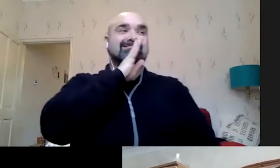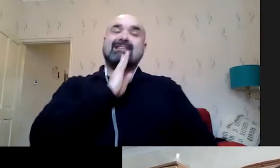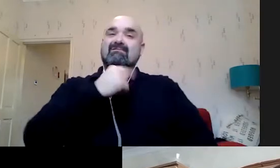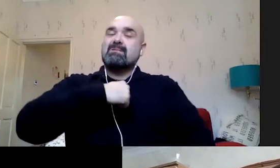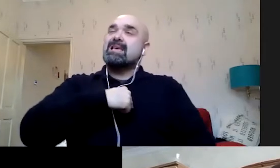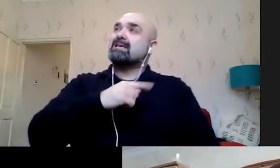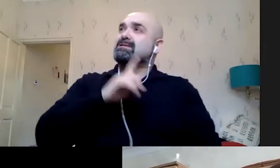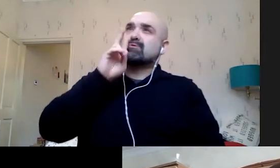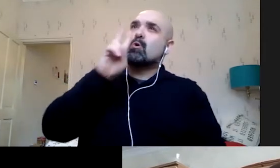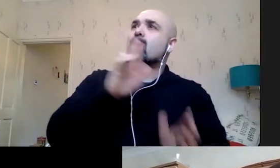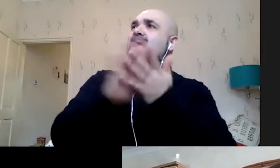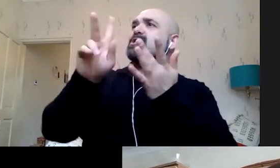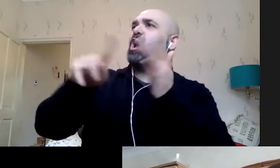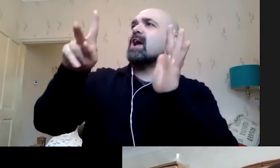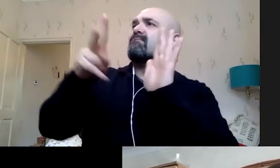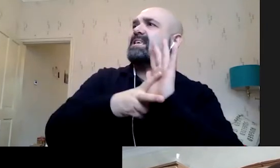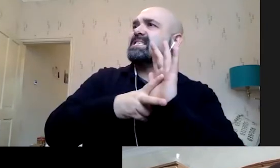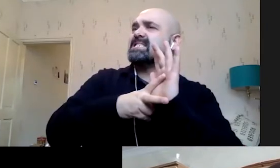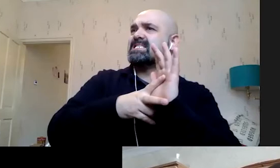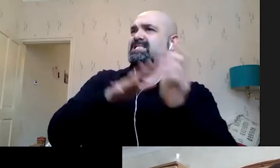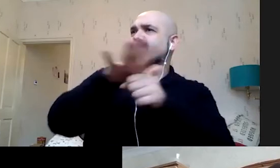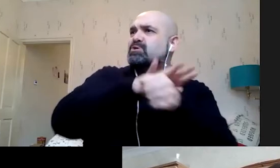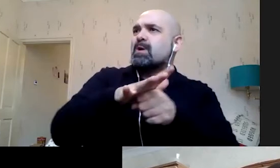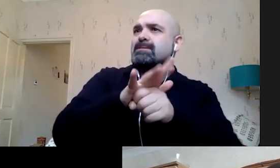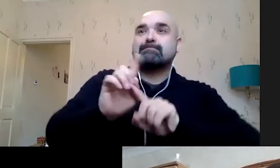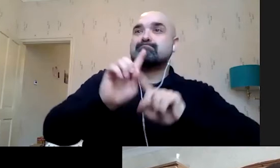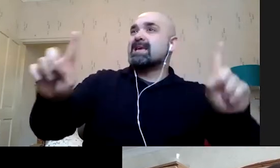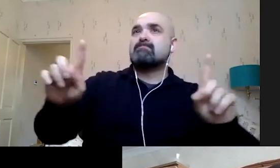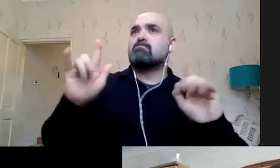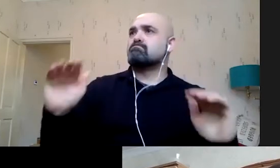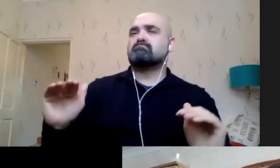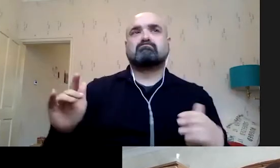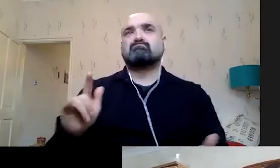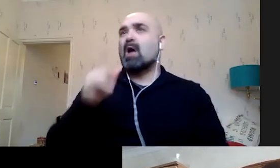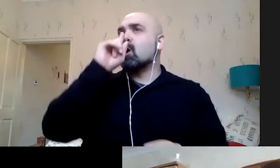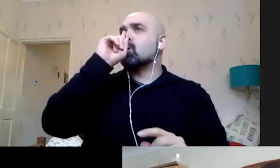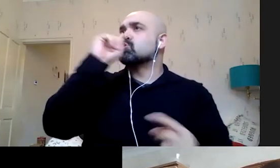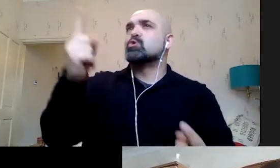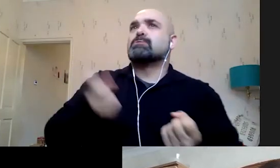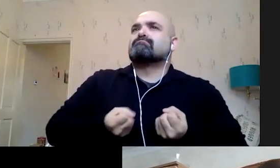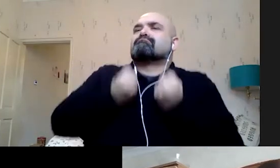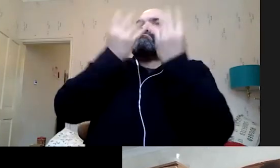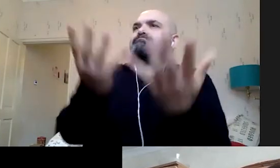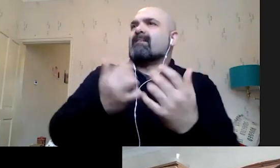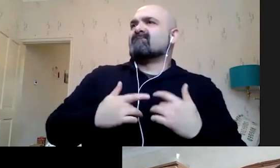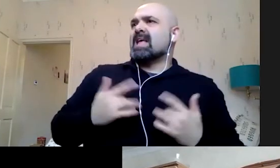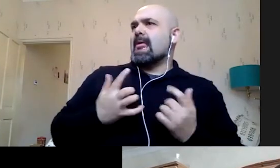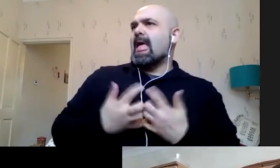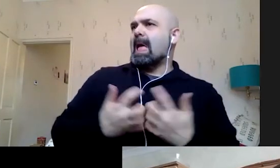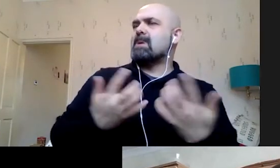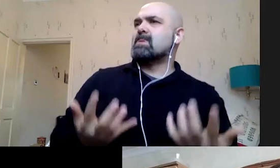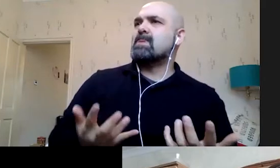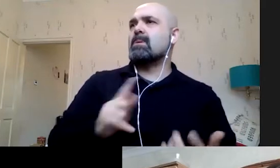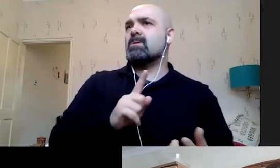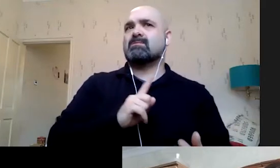used to happen with the HIV situation, where people were not even able to speak about it. And they were, you